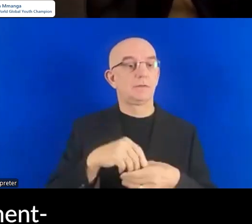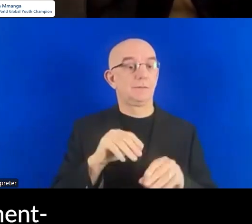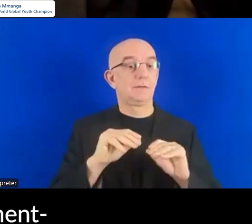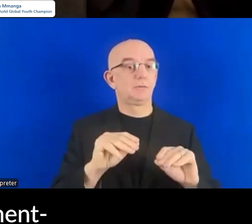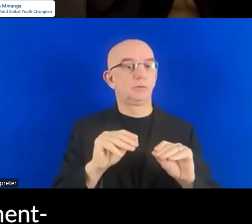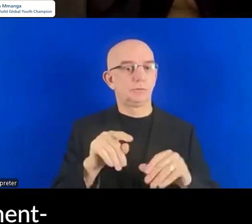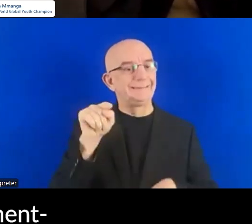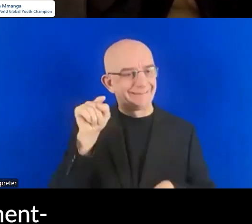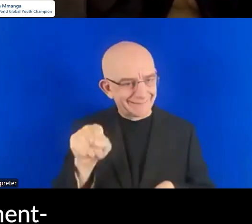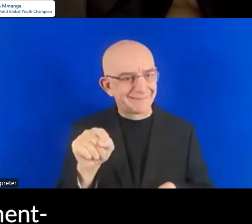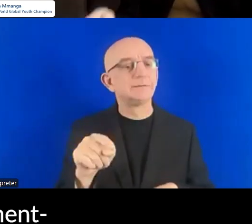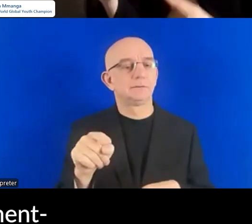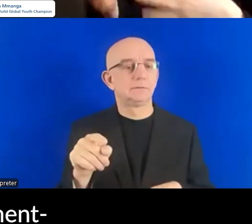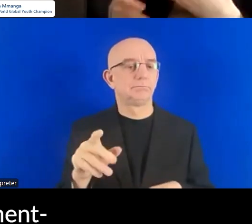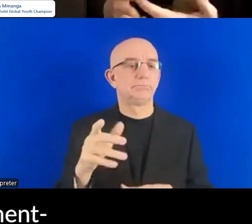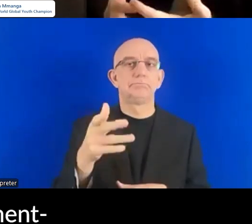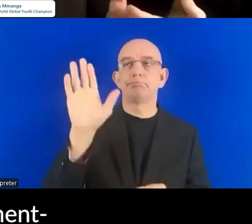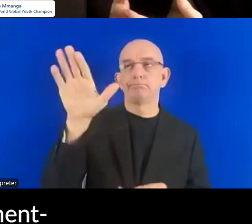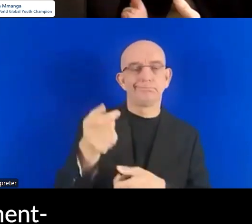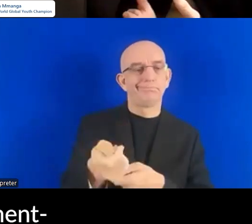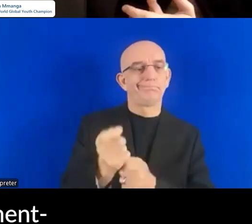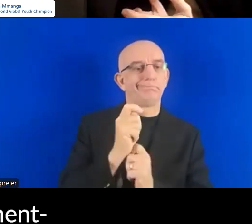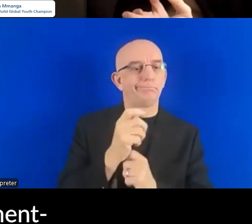there are few. And as